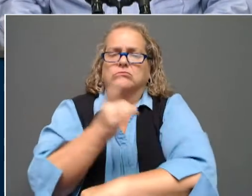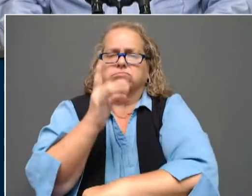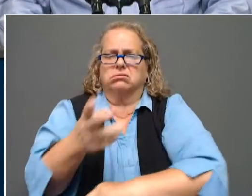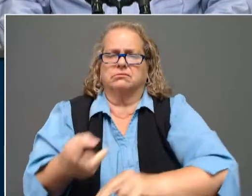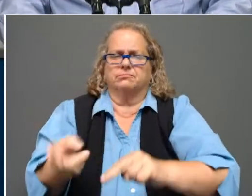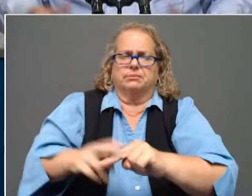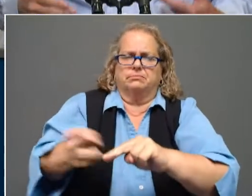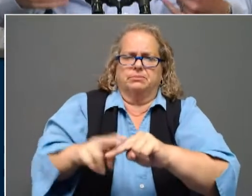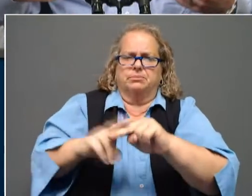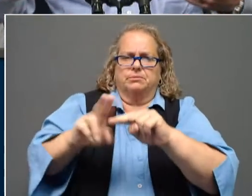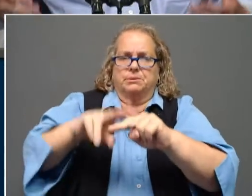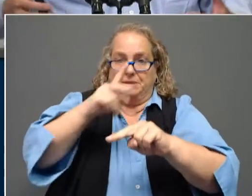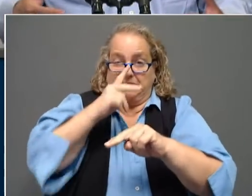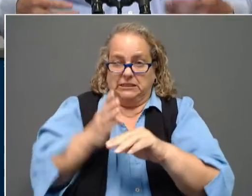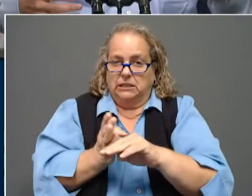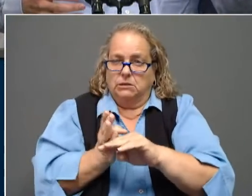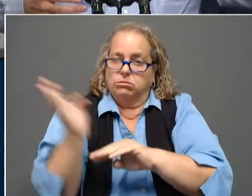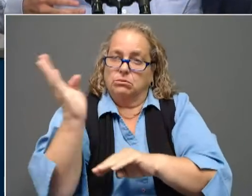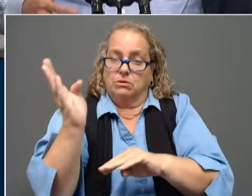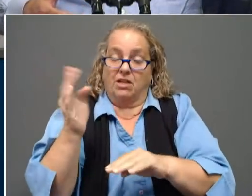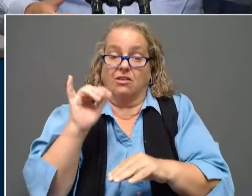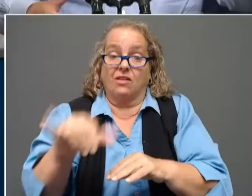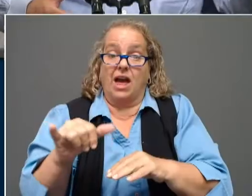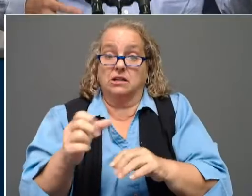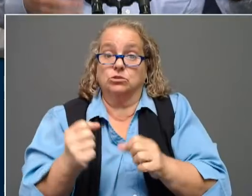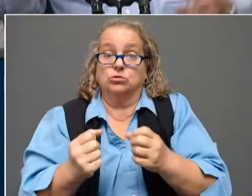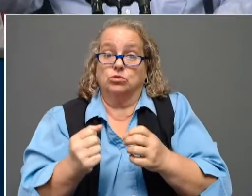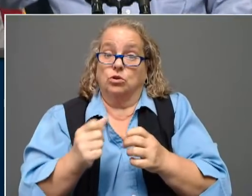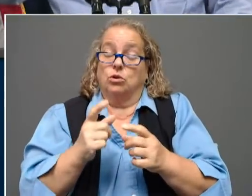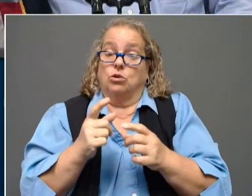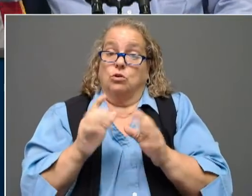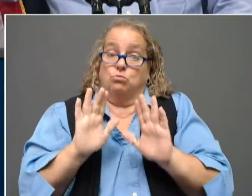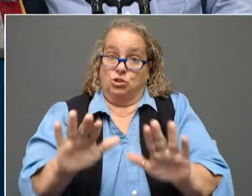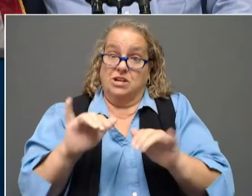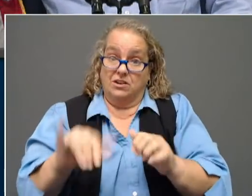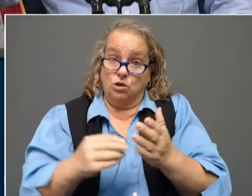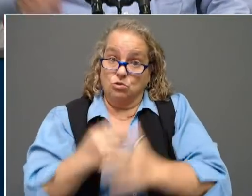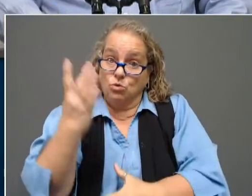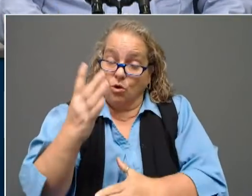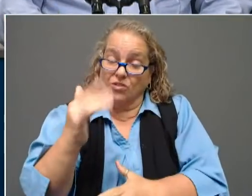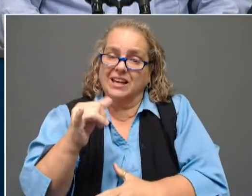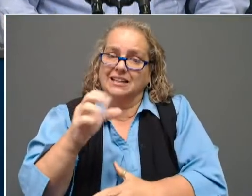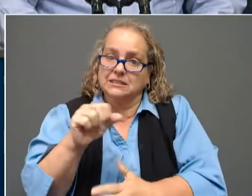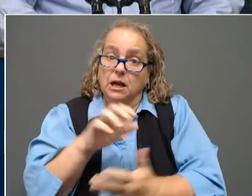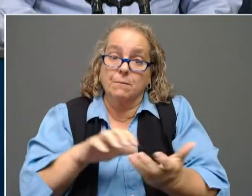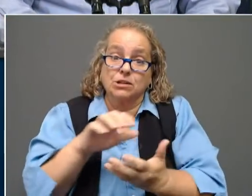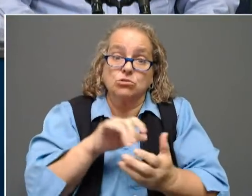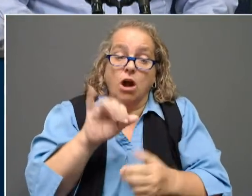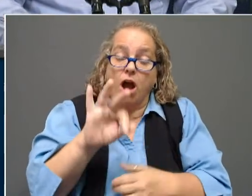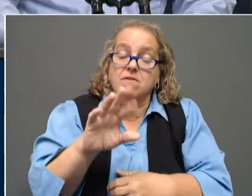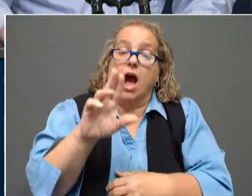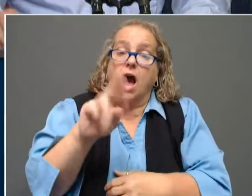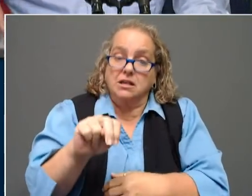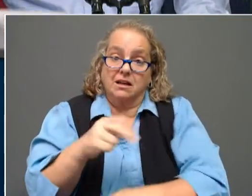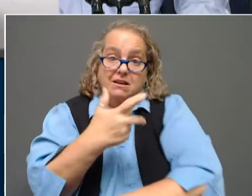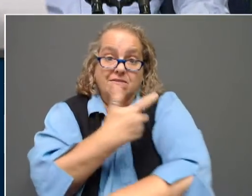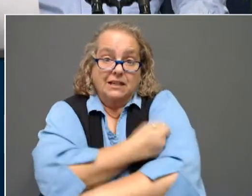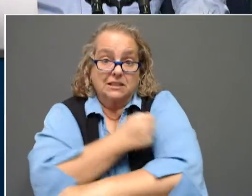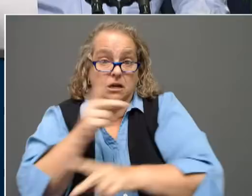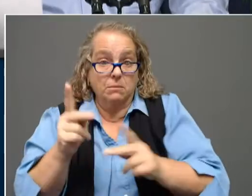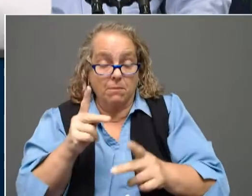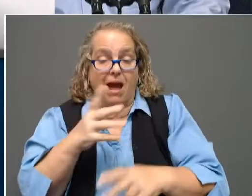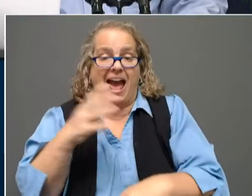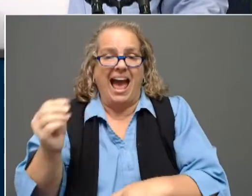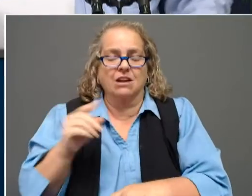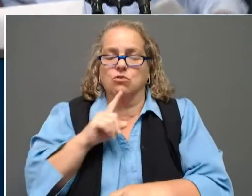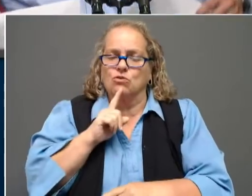what is truly driving this growth, is a mixture of unvaccinated Kentuckians and a deadly, aggressive